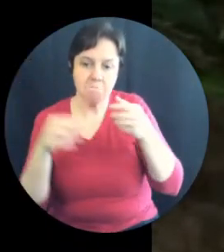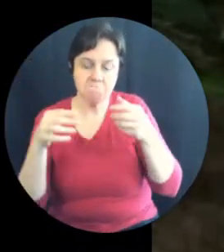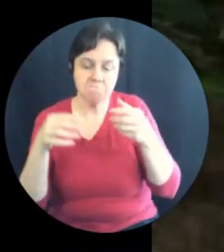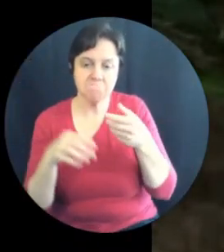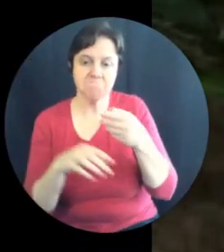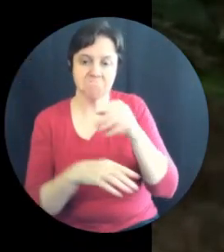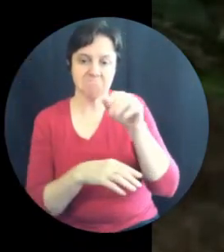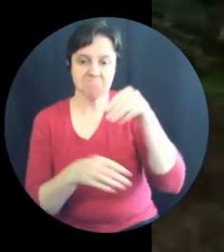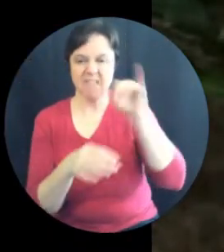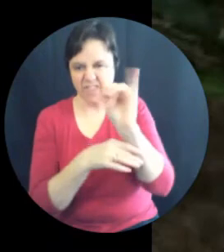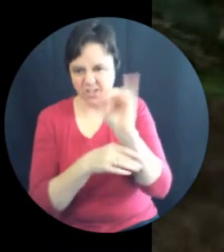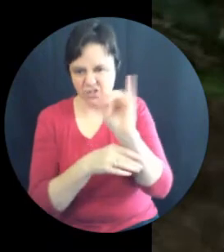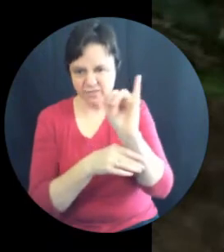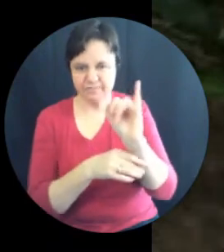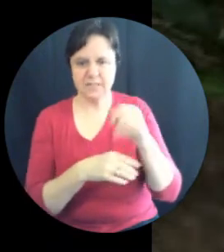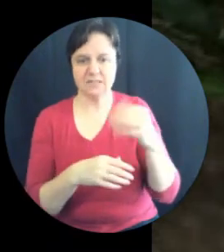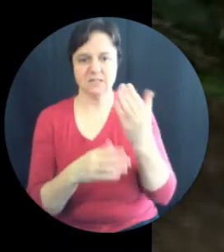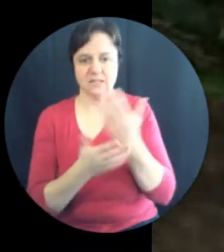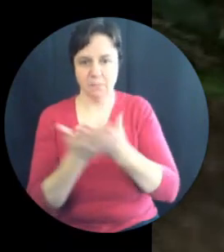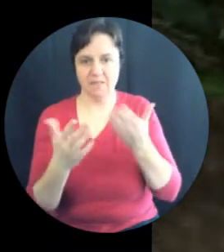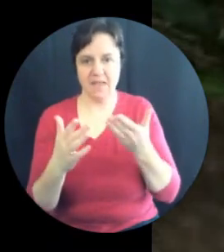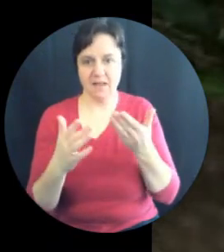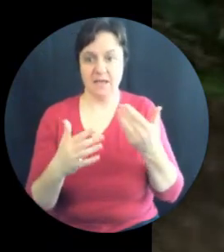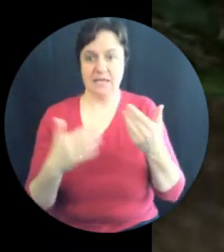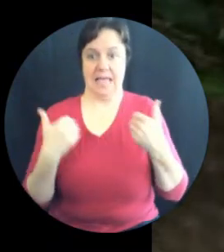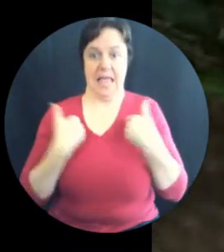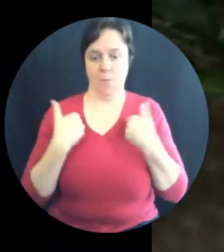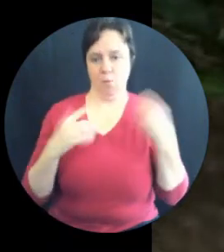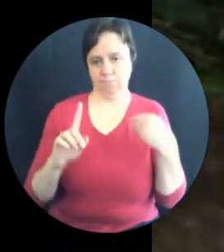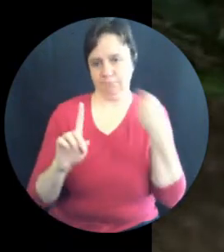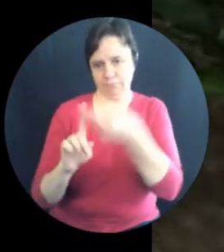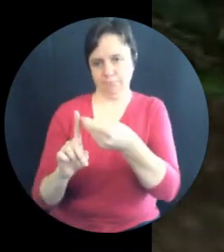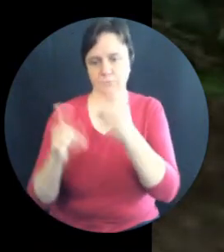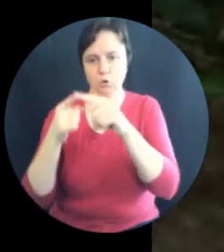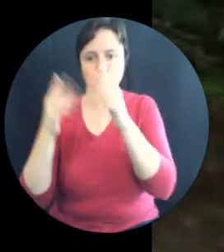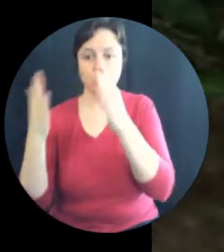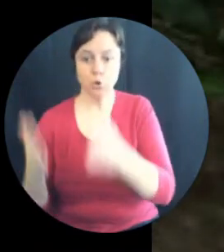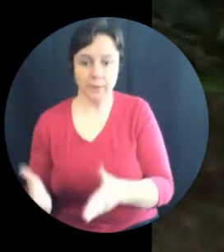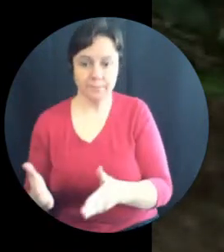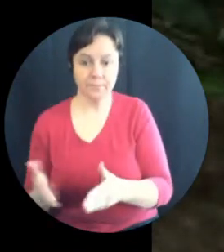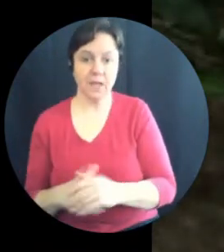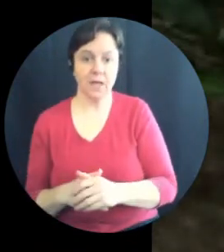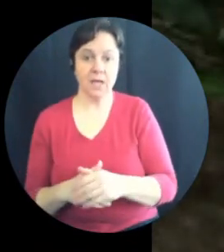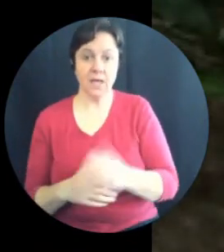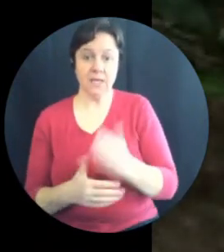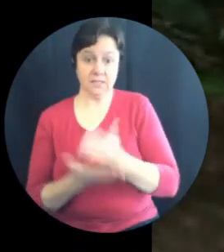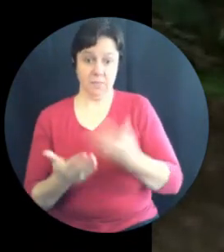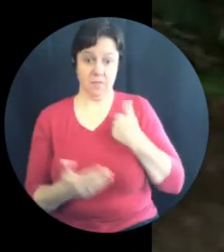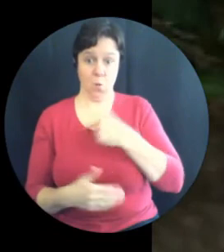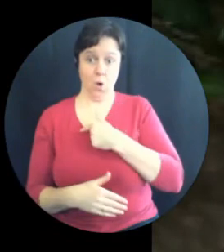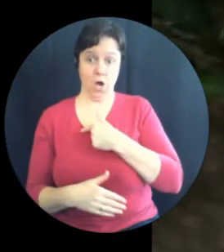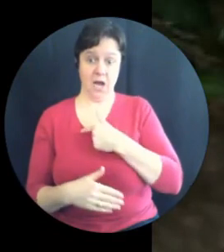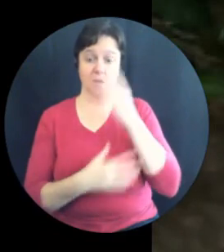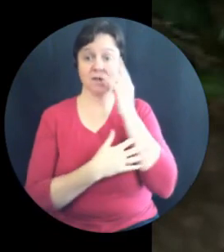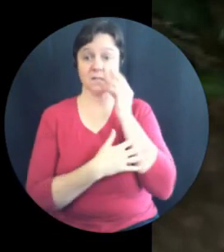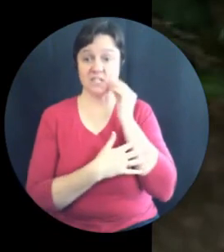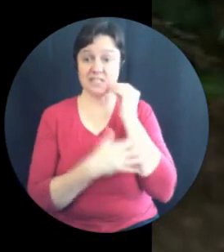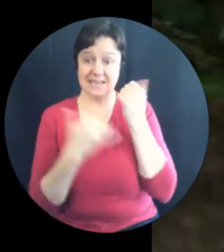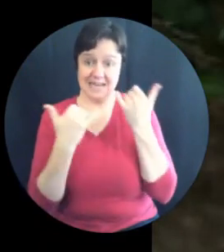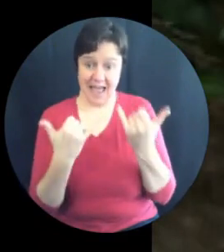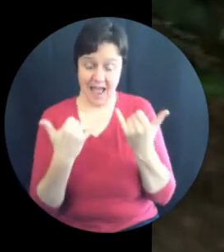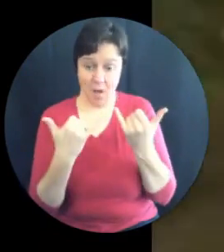is transmitted from an animal to a human. Something that we are experiencing now is problems